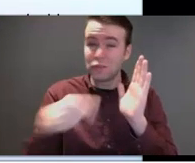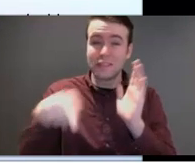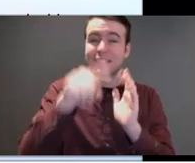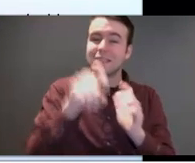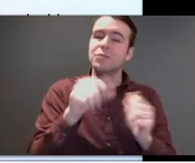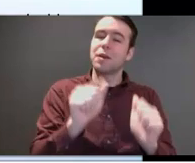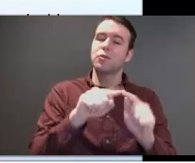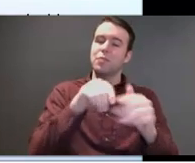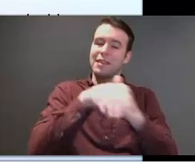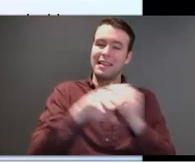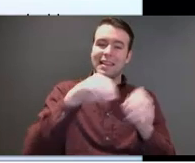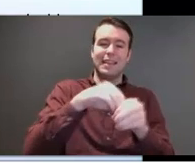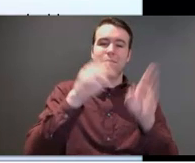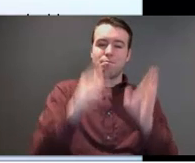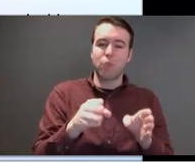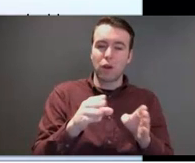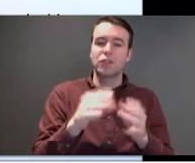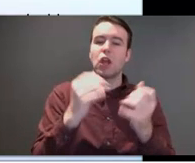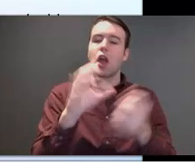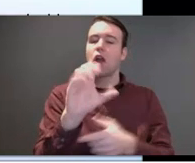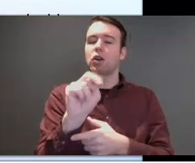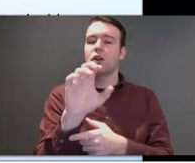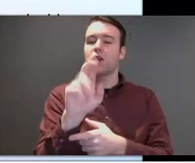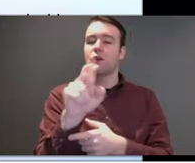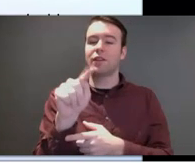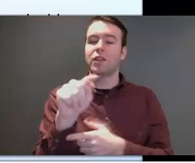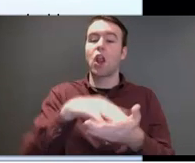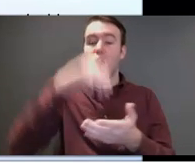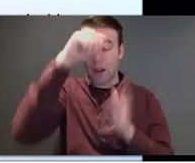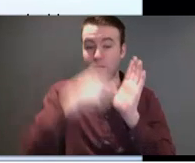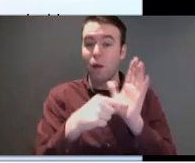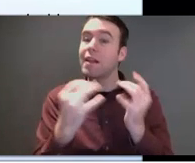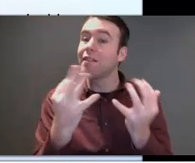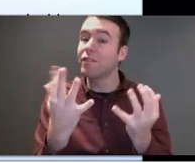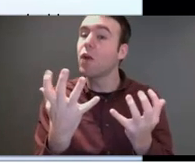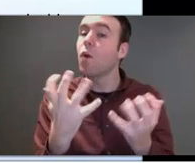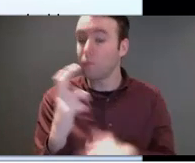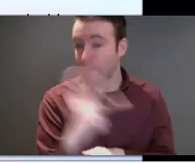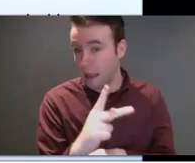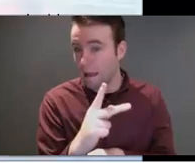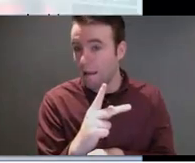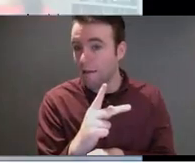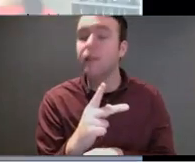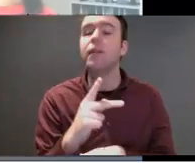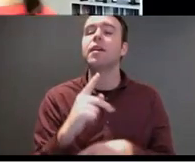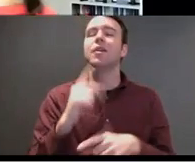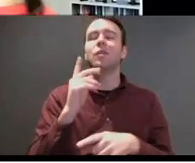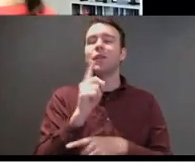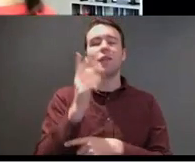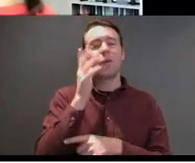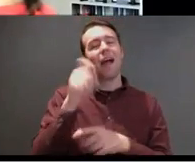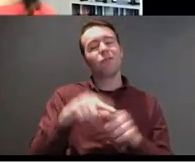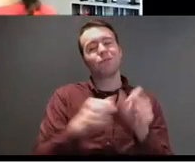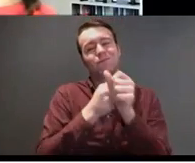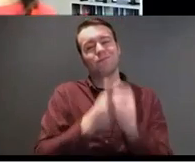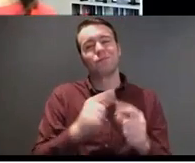be in the in-person concurrent learning model, should they all want to be back at school. It's just that they're going to be having to go according